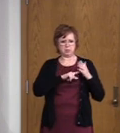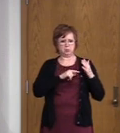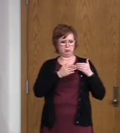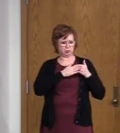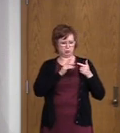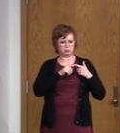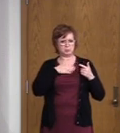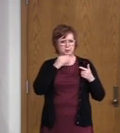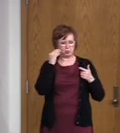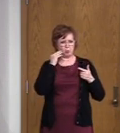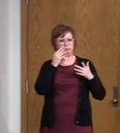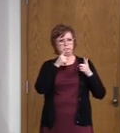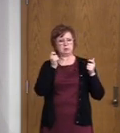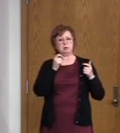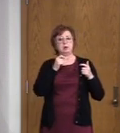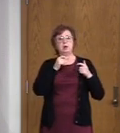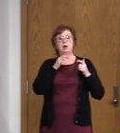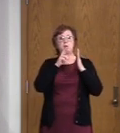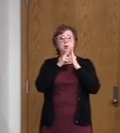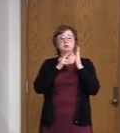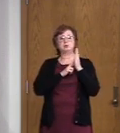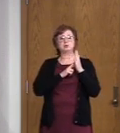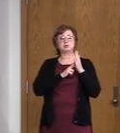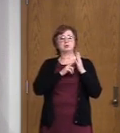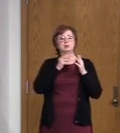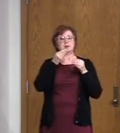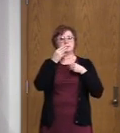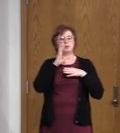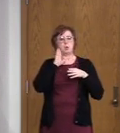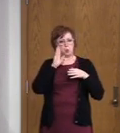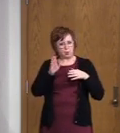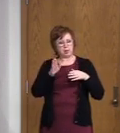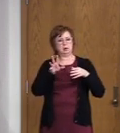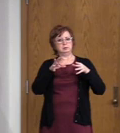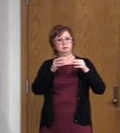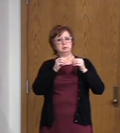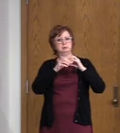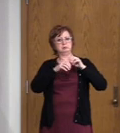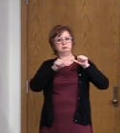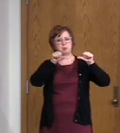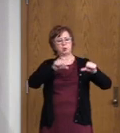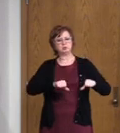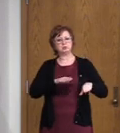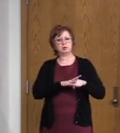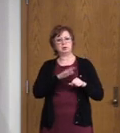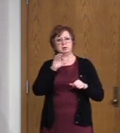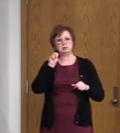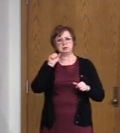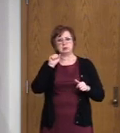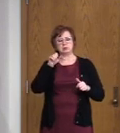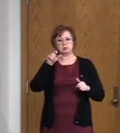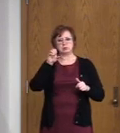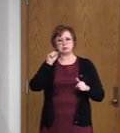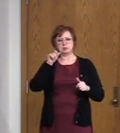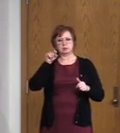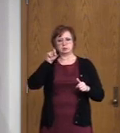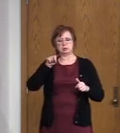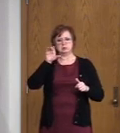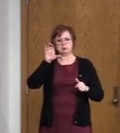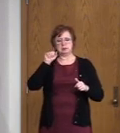All clinic and registration details will be available on the Saskatchewan.ca website. Information will also be included in